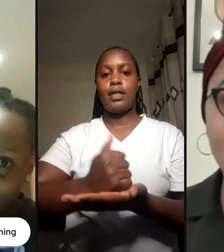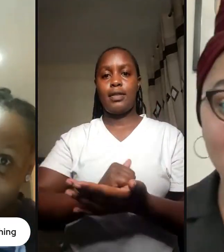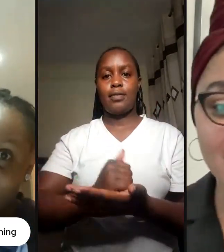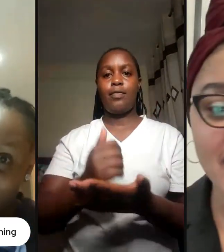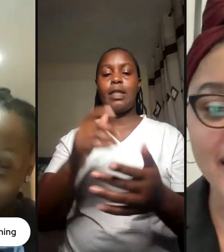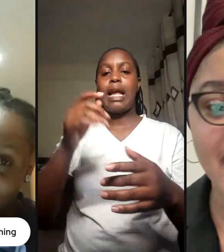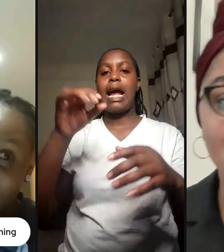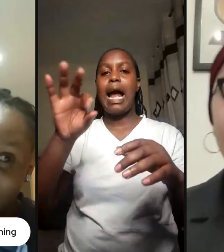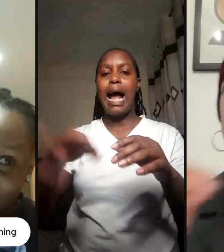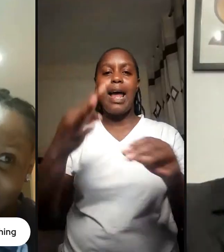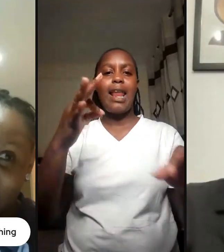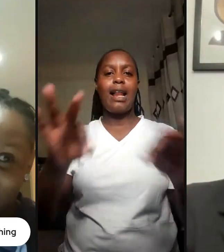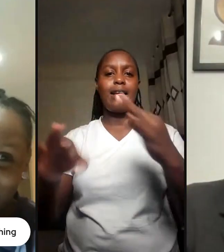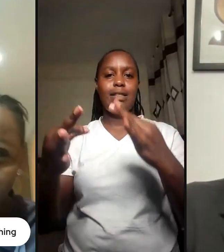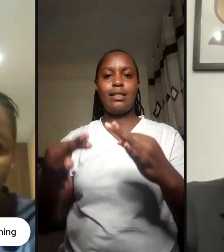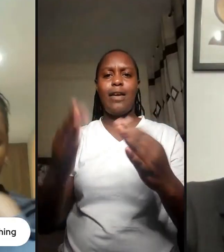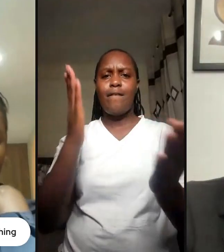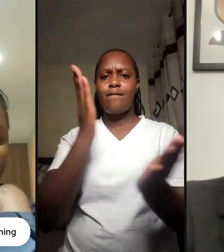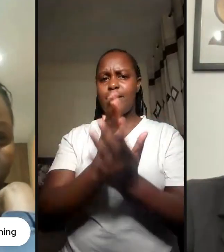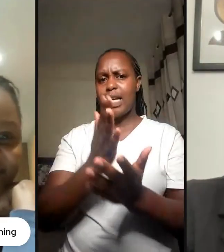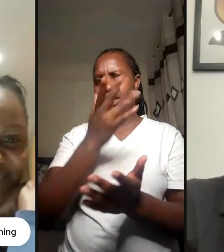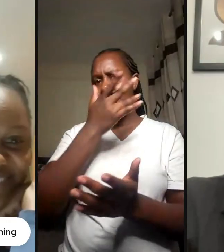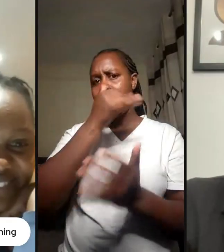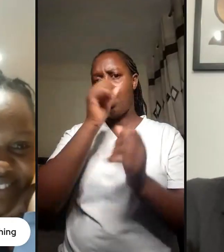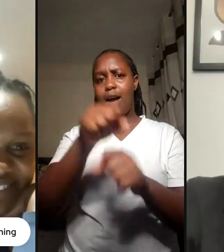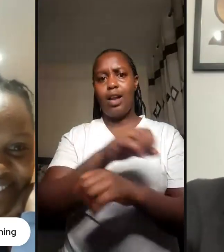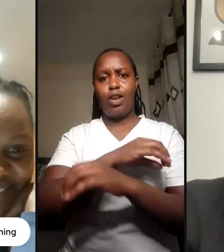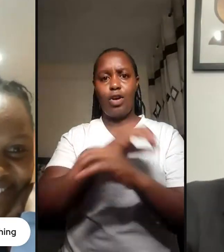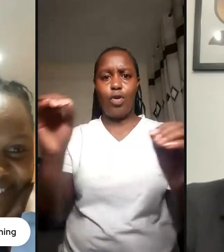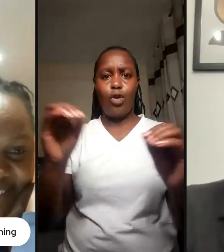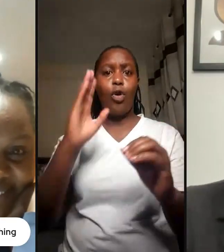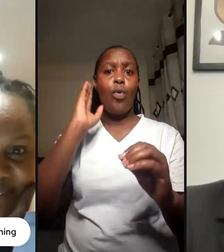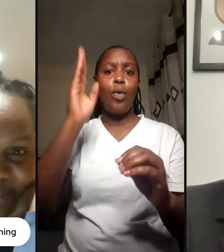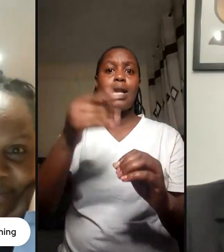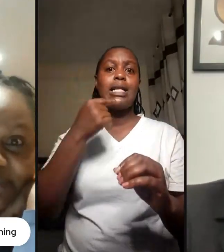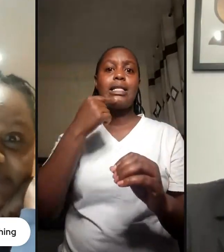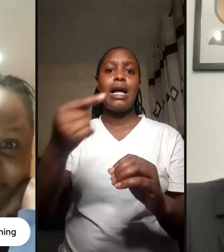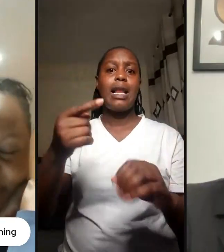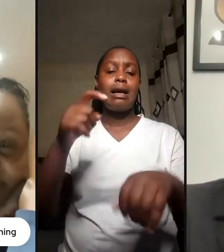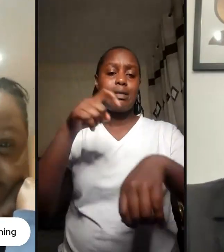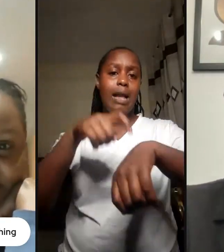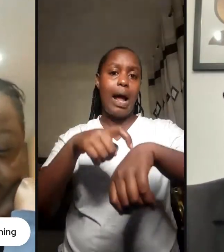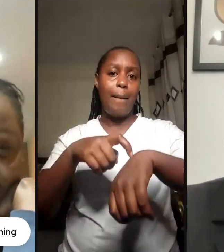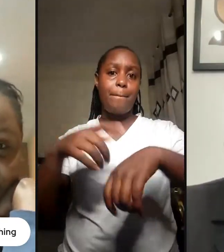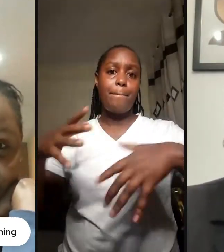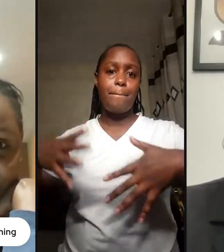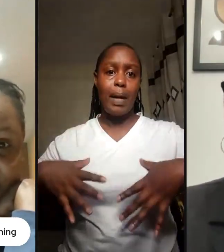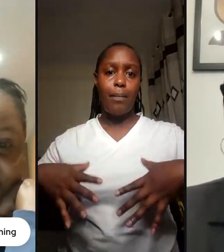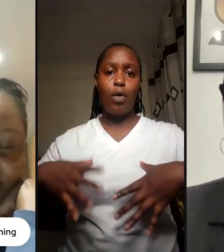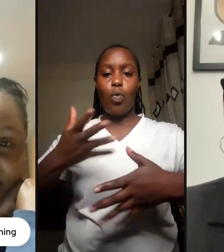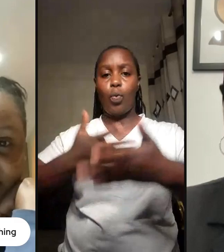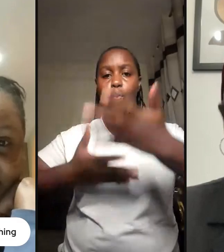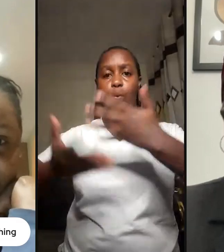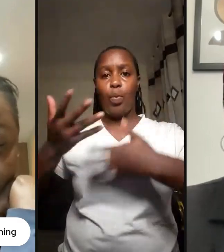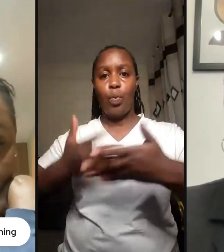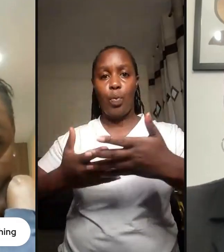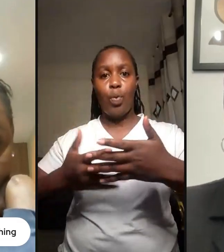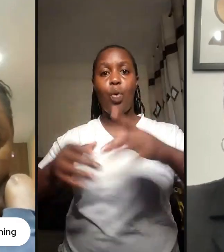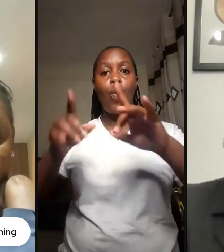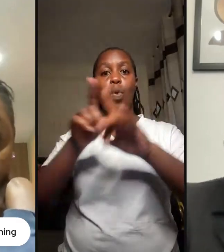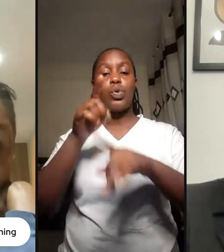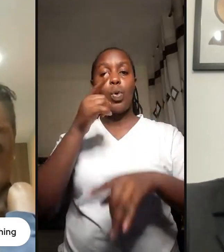Data will never lie. It will tell you what time people are engaging with you and which content they love the